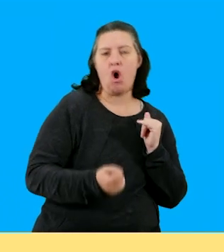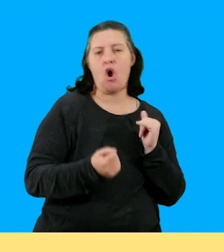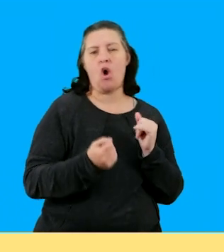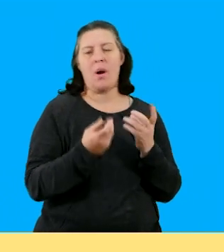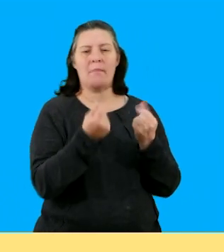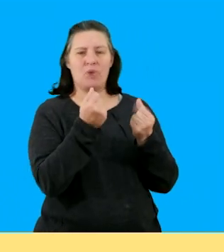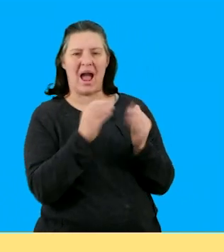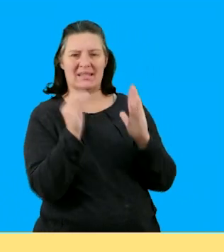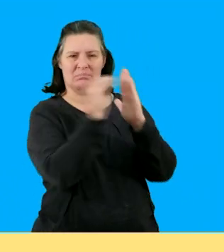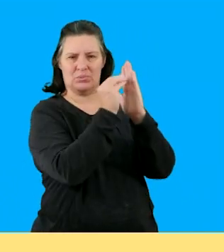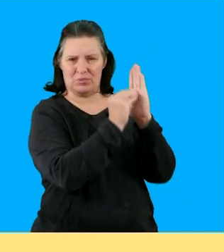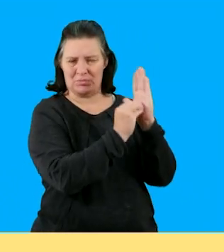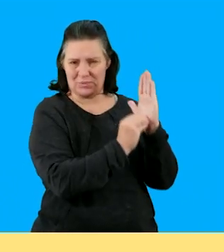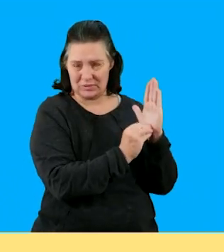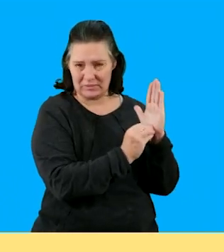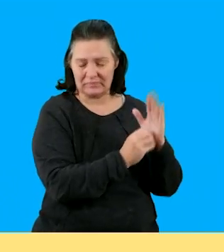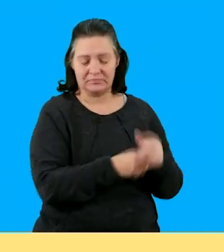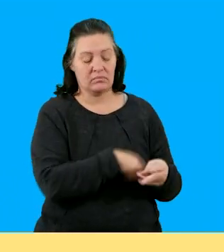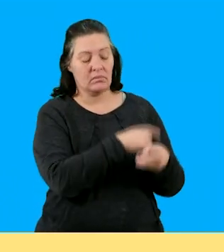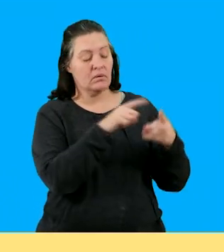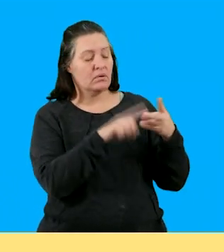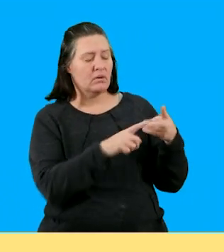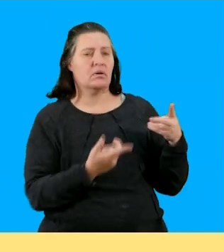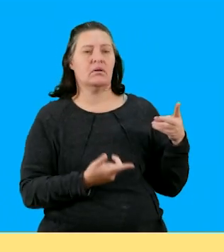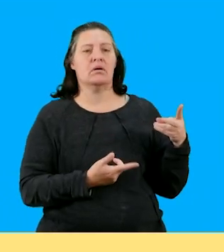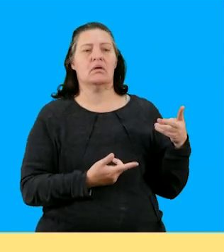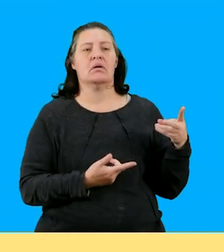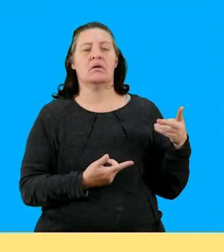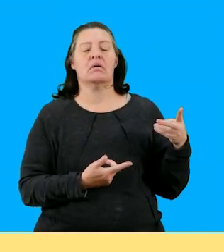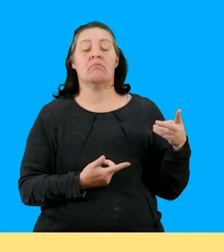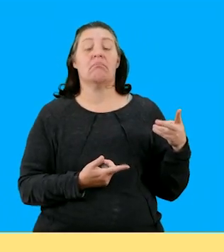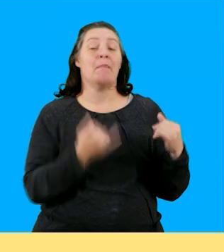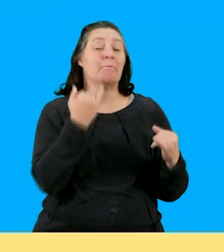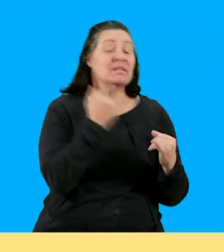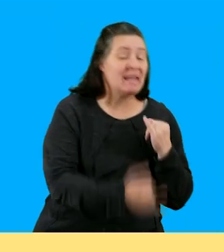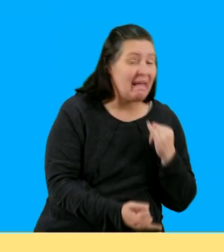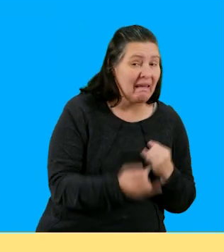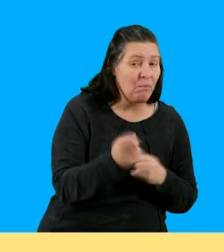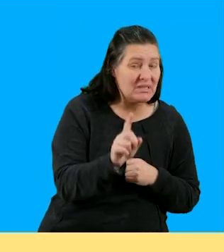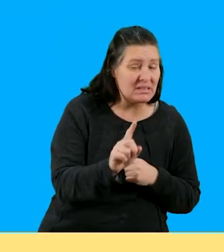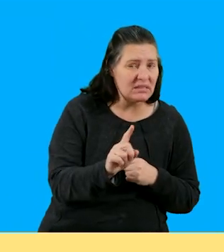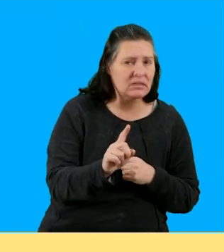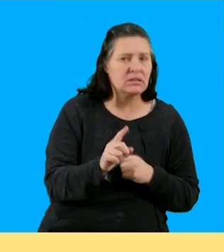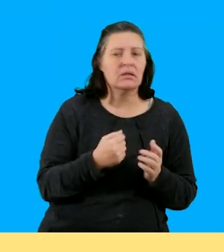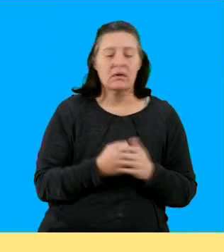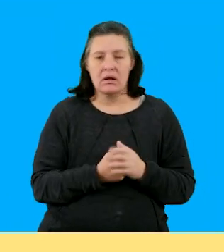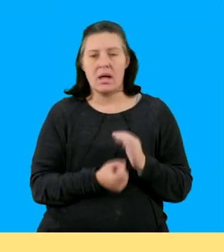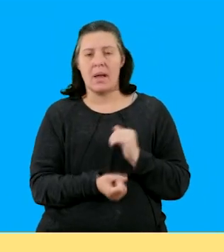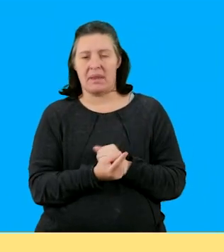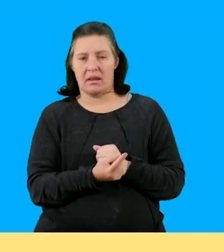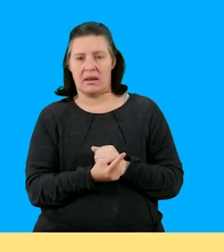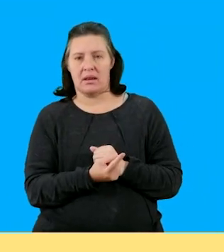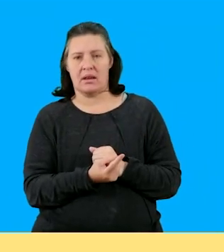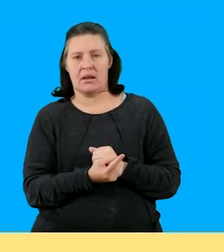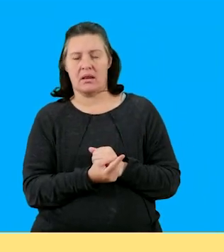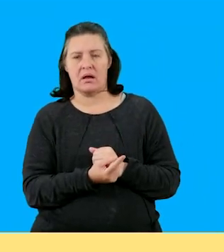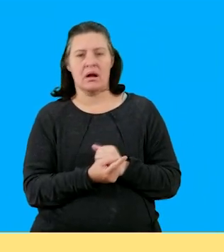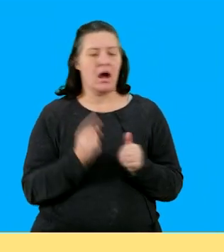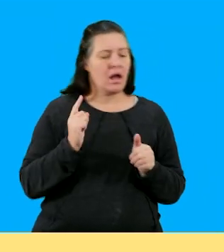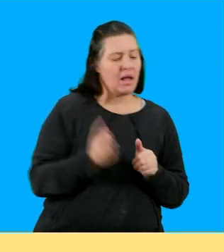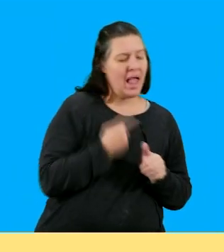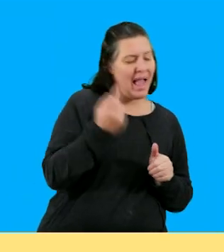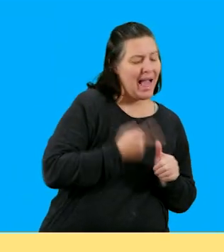physical stock count is more than the book stock balance. So it is very important to note that when we're dealing with